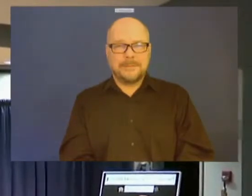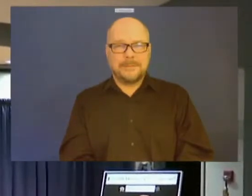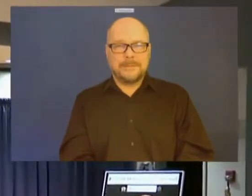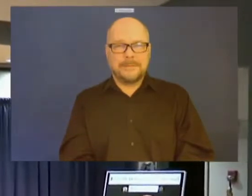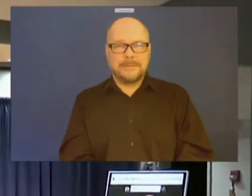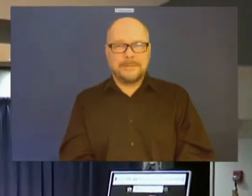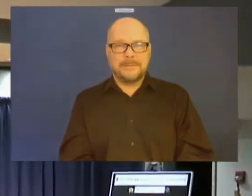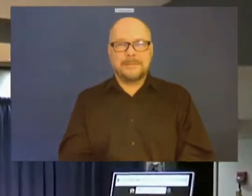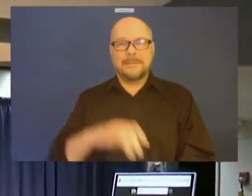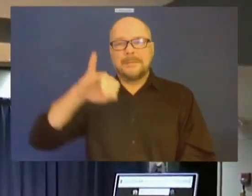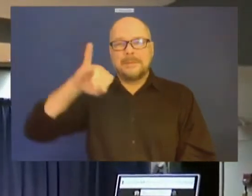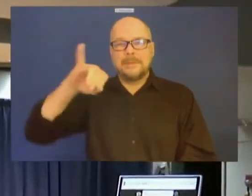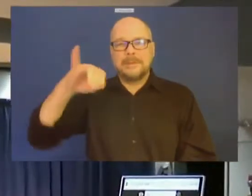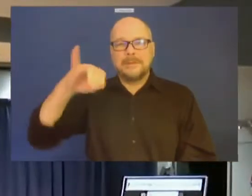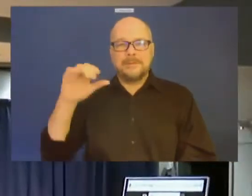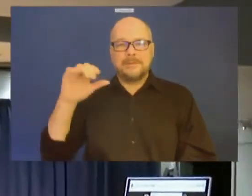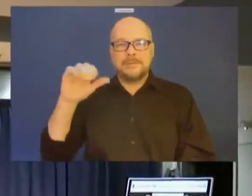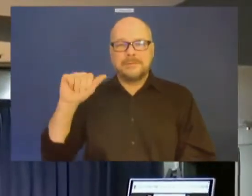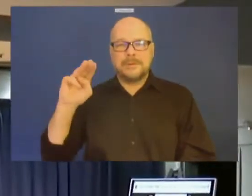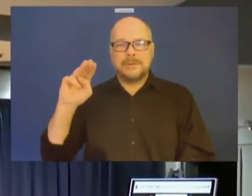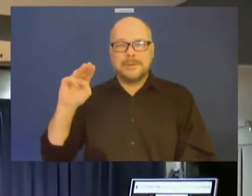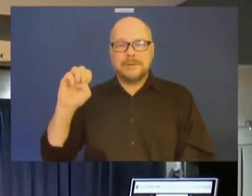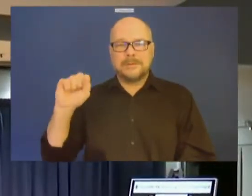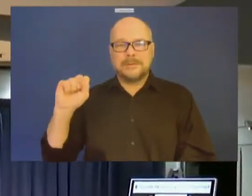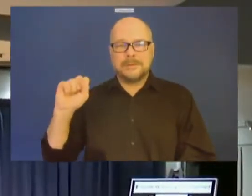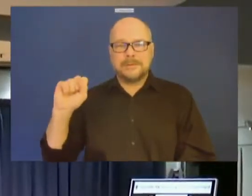James Connor.